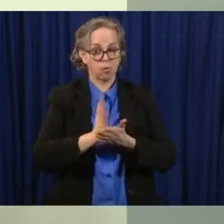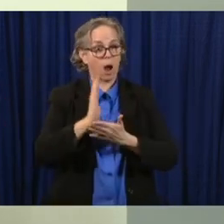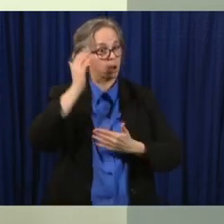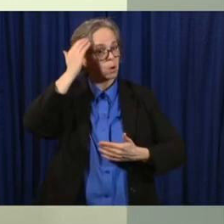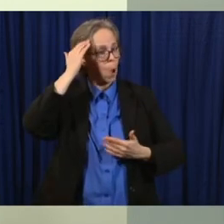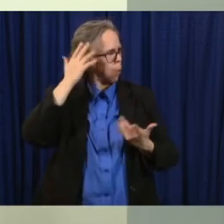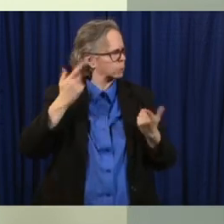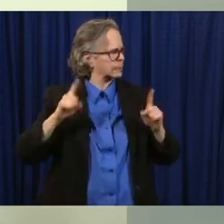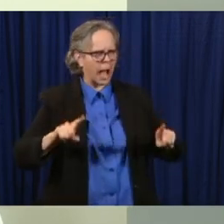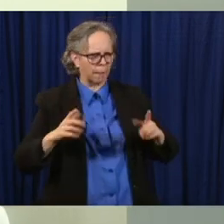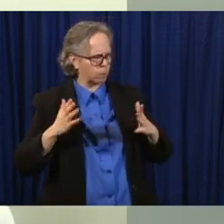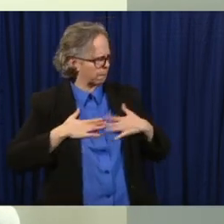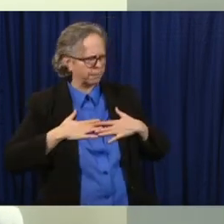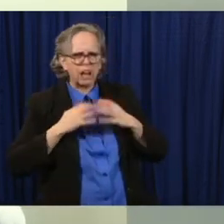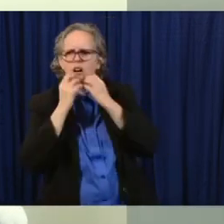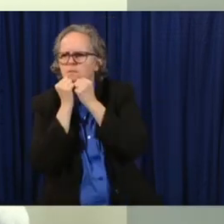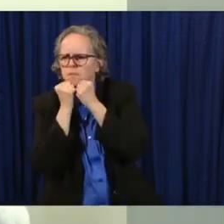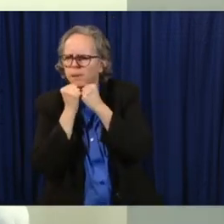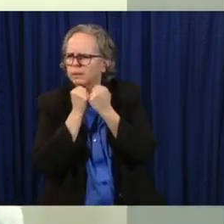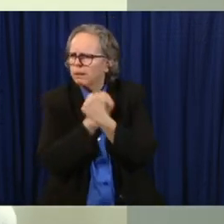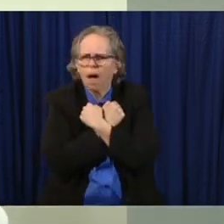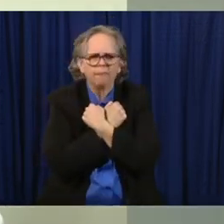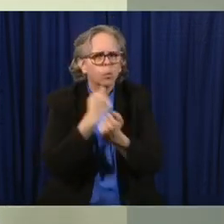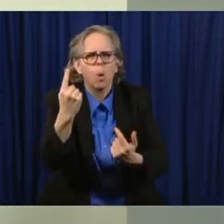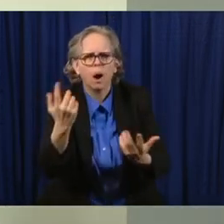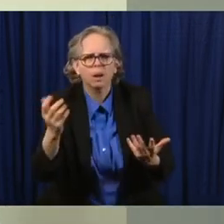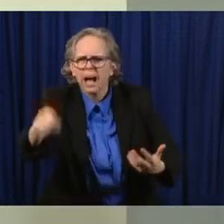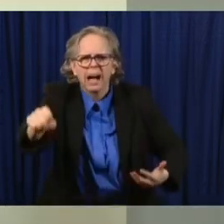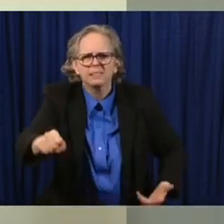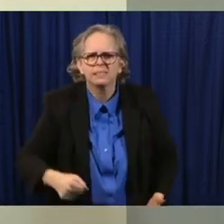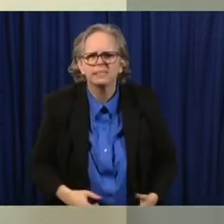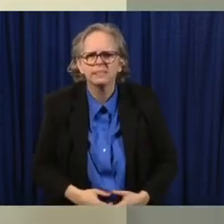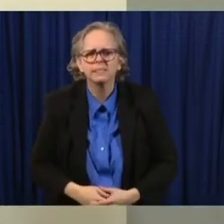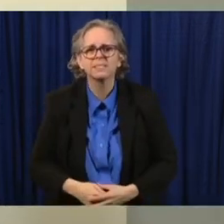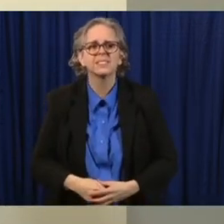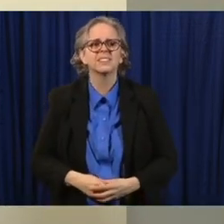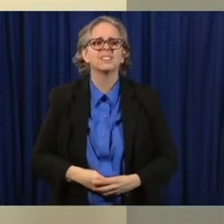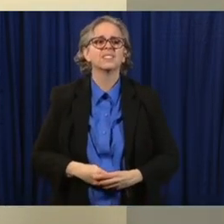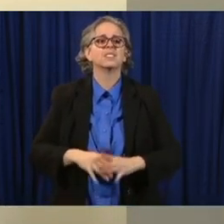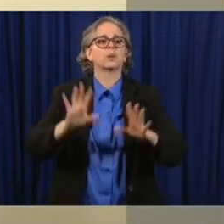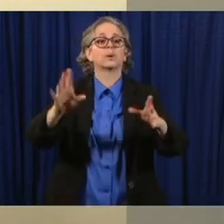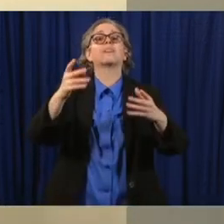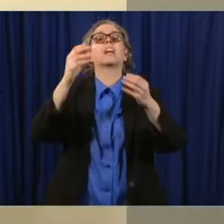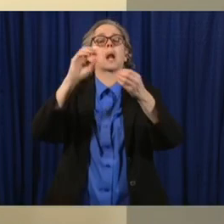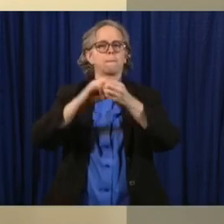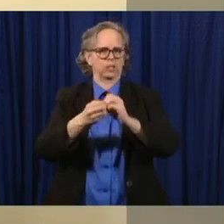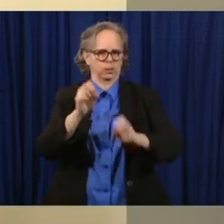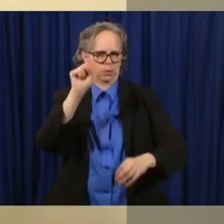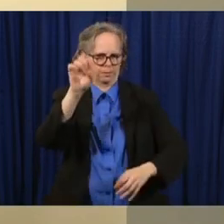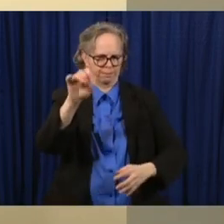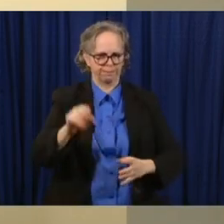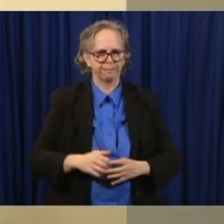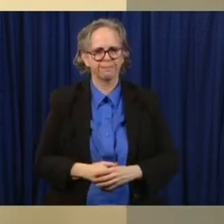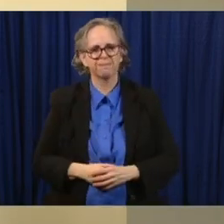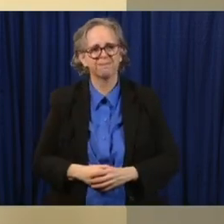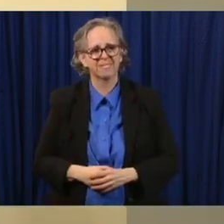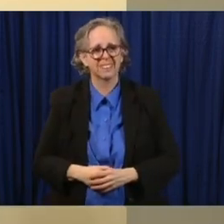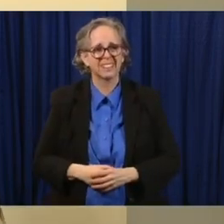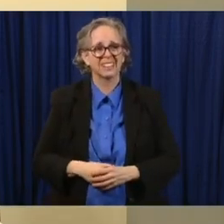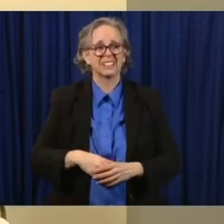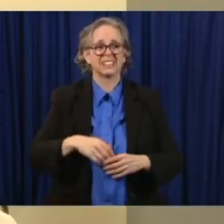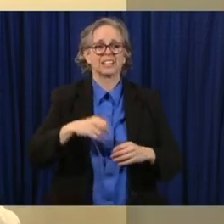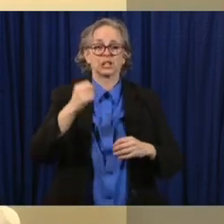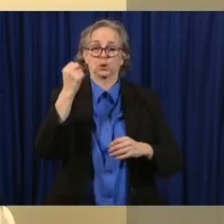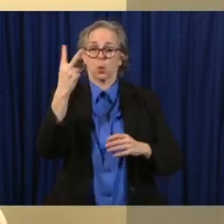caveat in there. So starting with our data today, we do now have